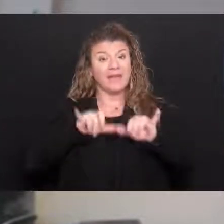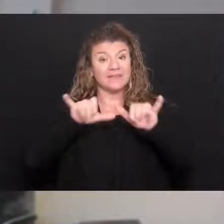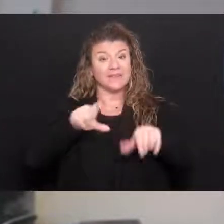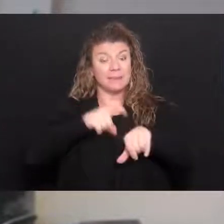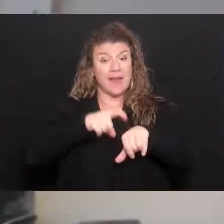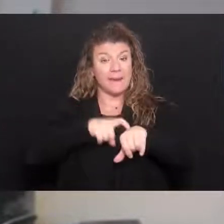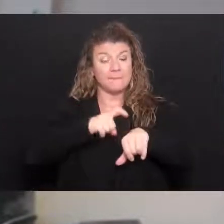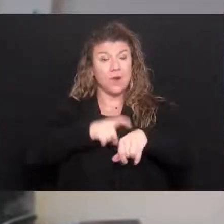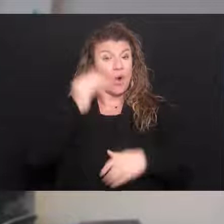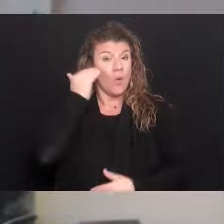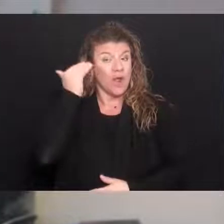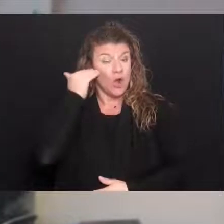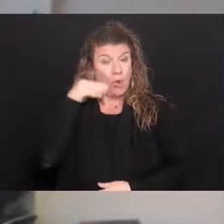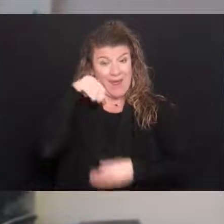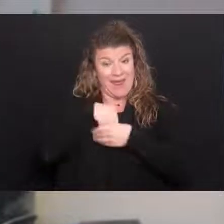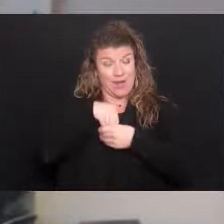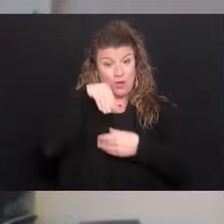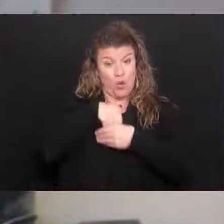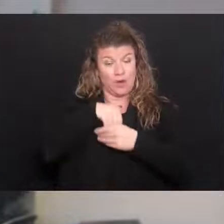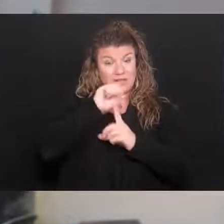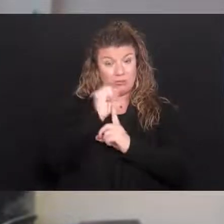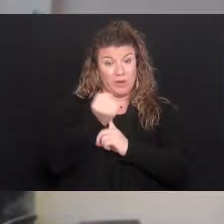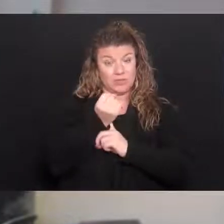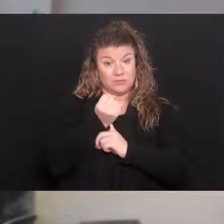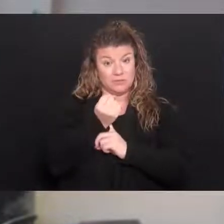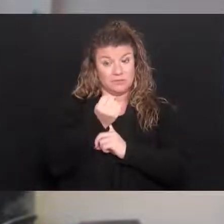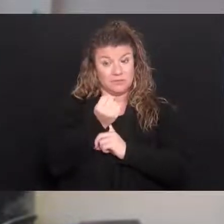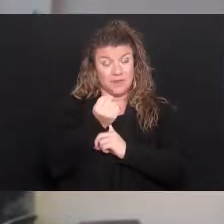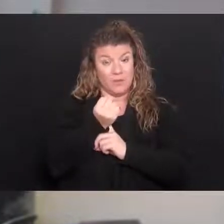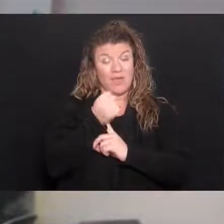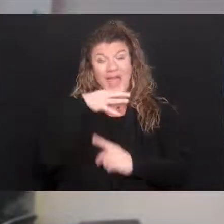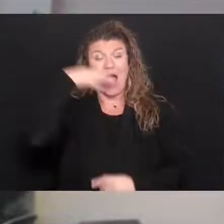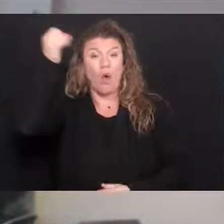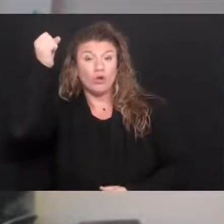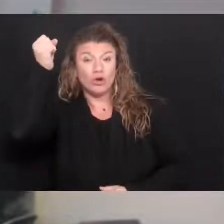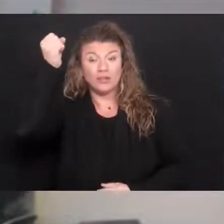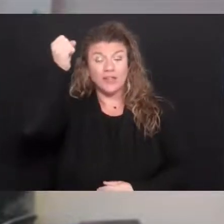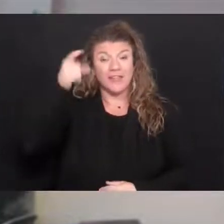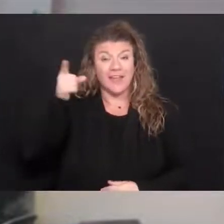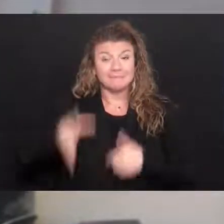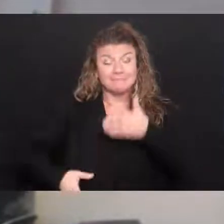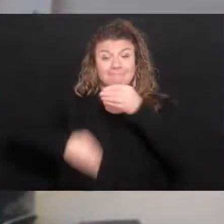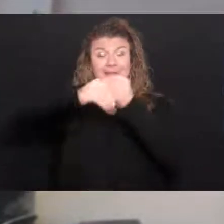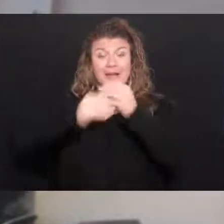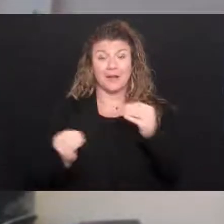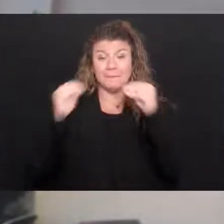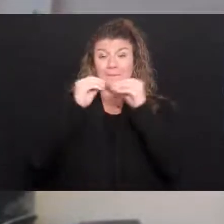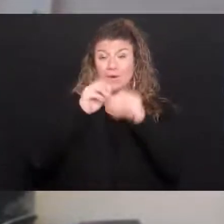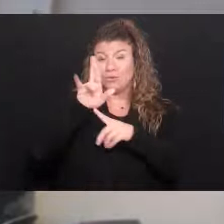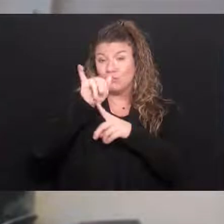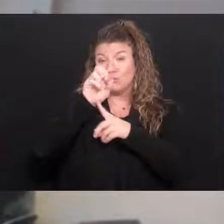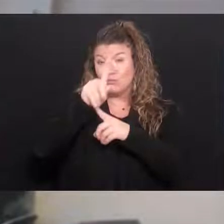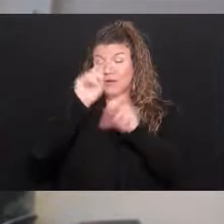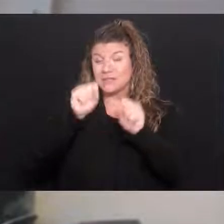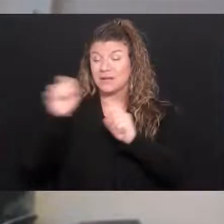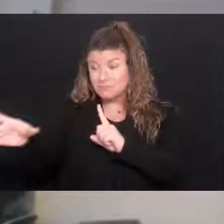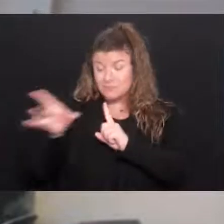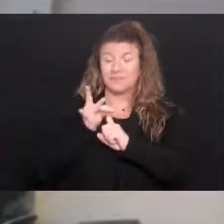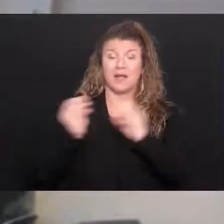know that indoor situations with elders who are at higher risk of developing severe consequences